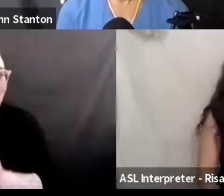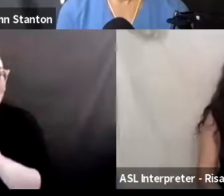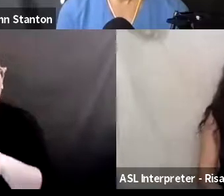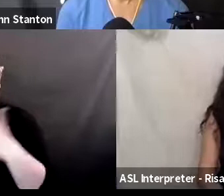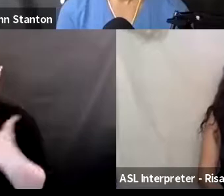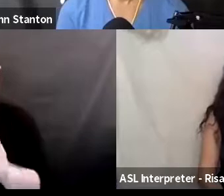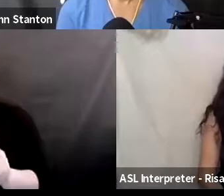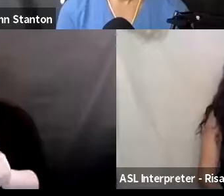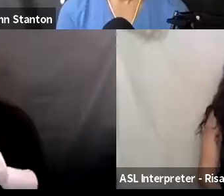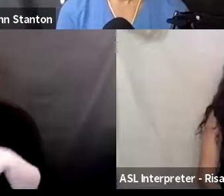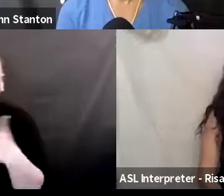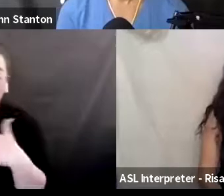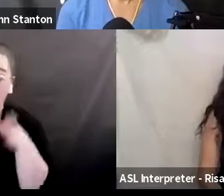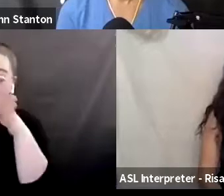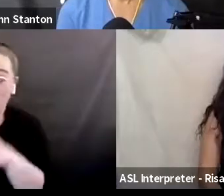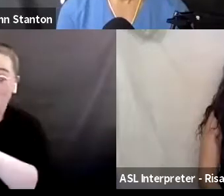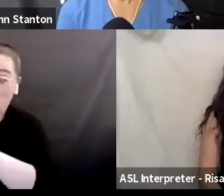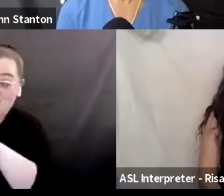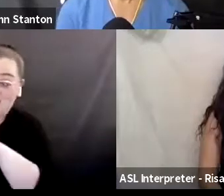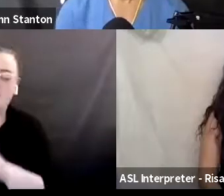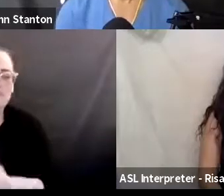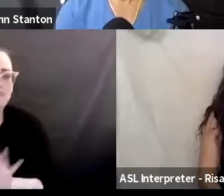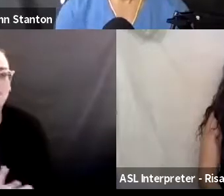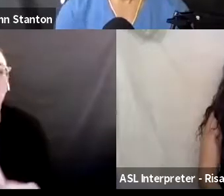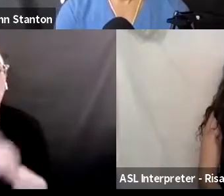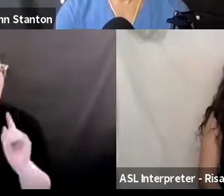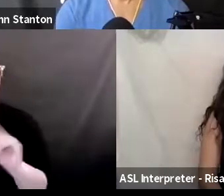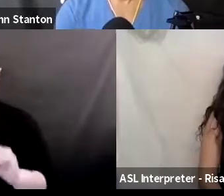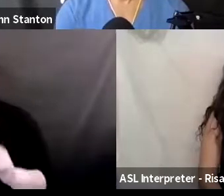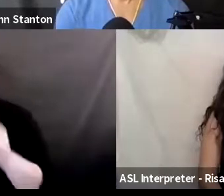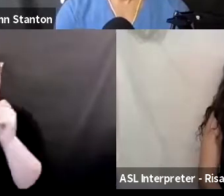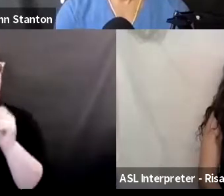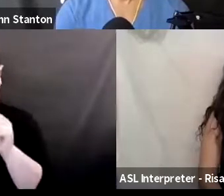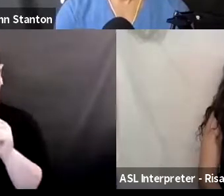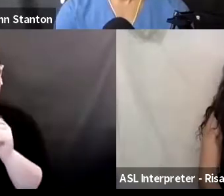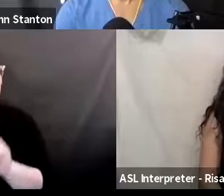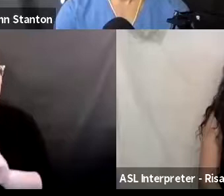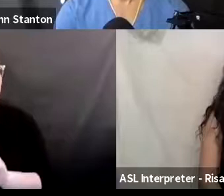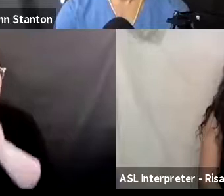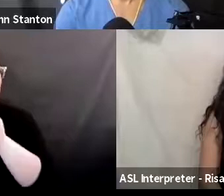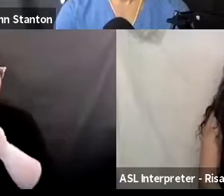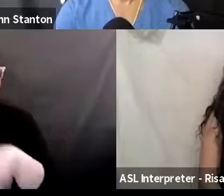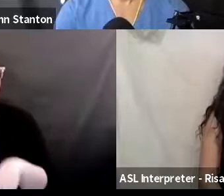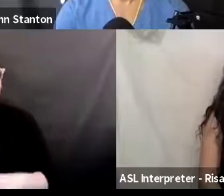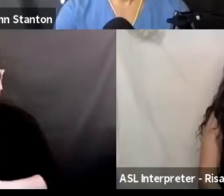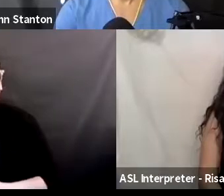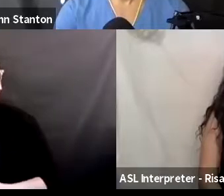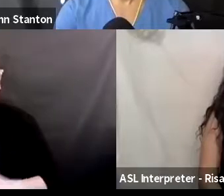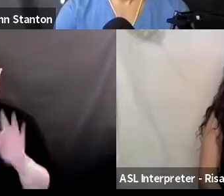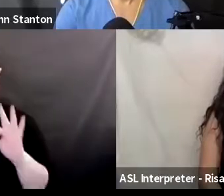person that we cast every time, but that one stands out in my mind as something very significant.